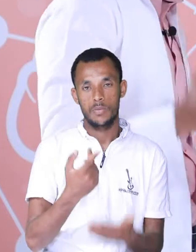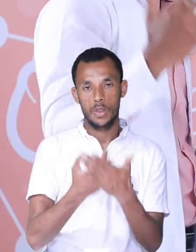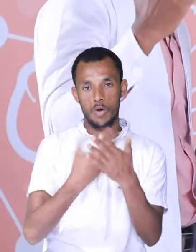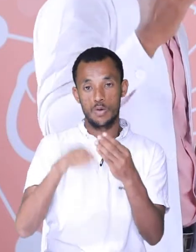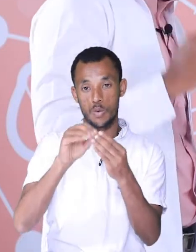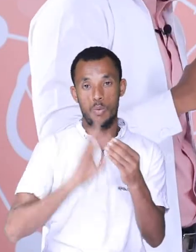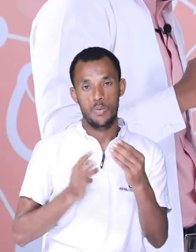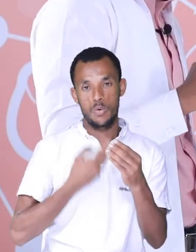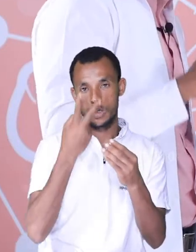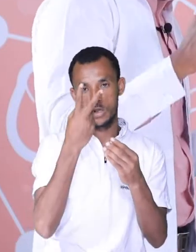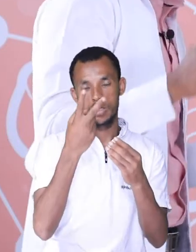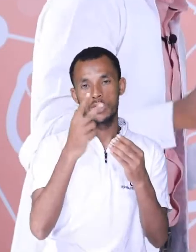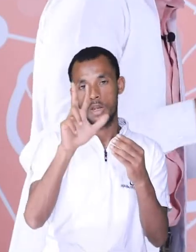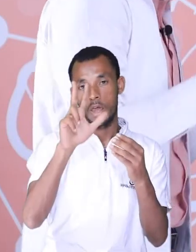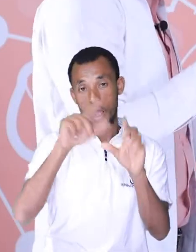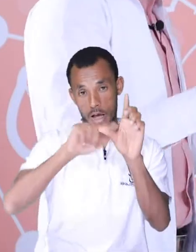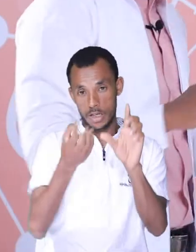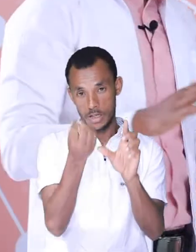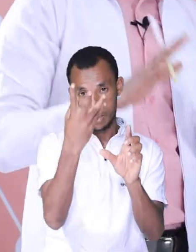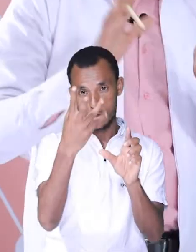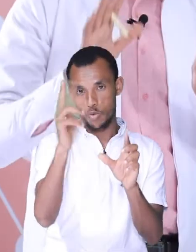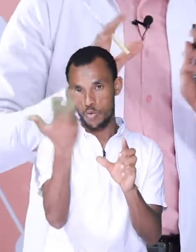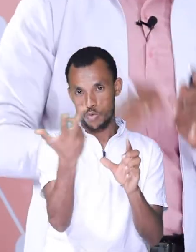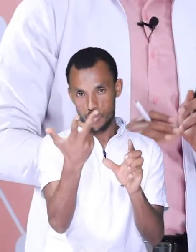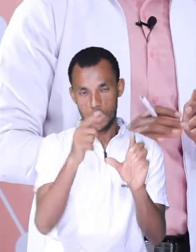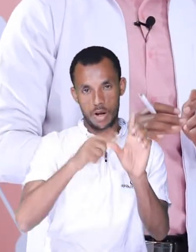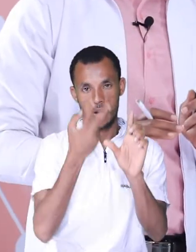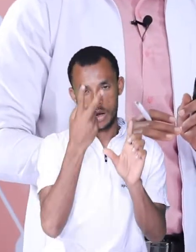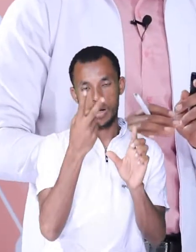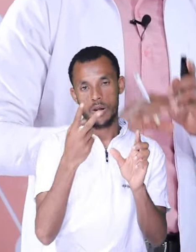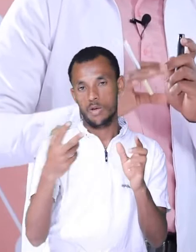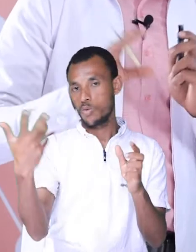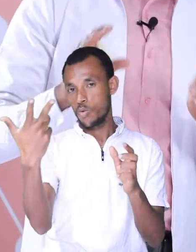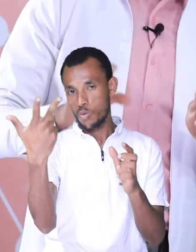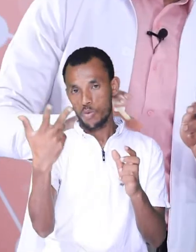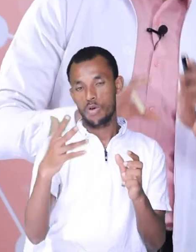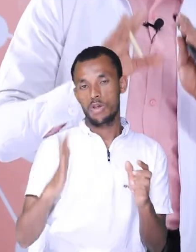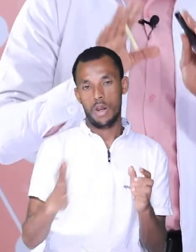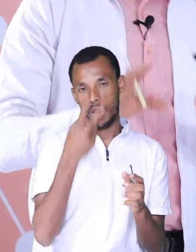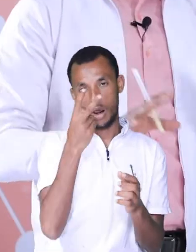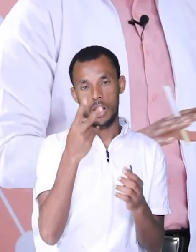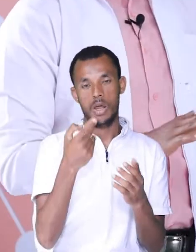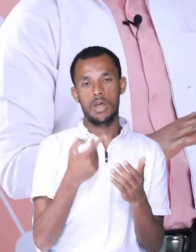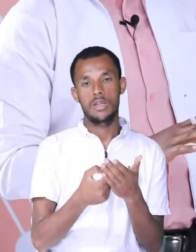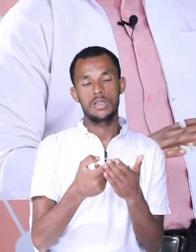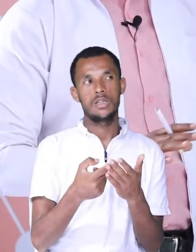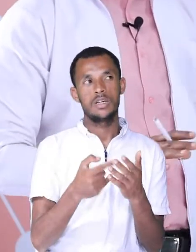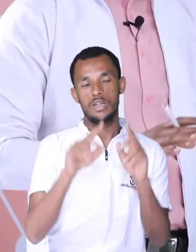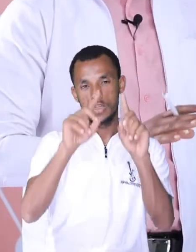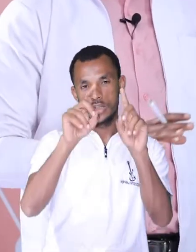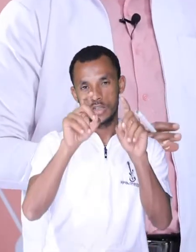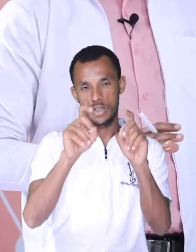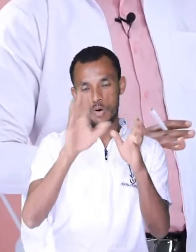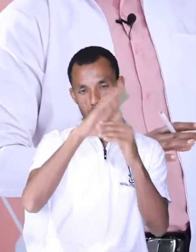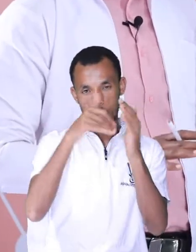we check 3 things. Totally, we check 6 things. So it's a little bit boring to check